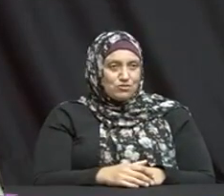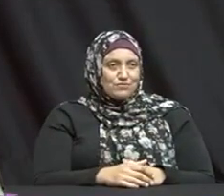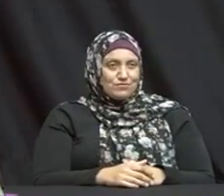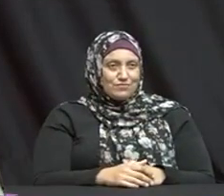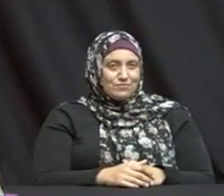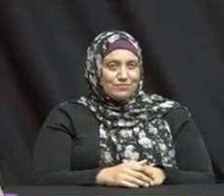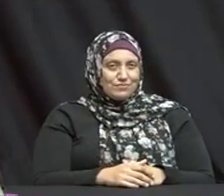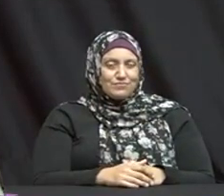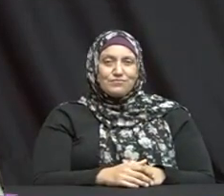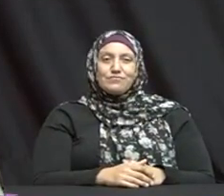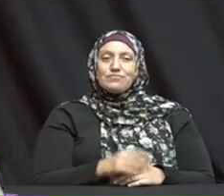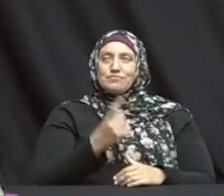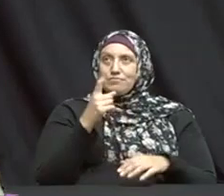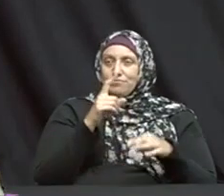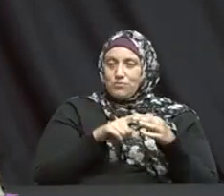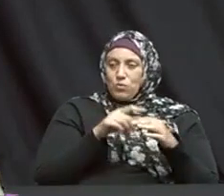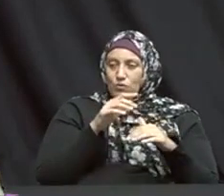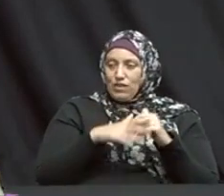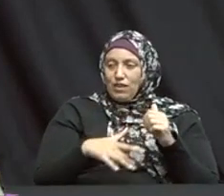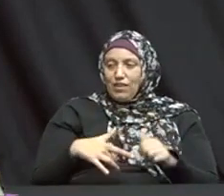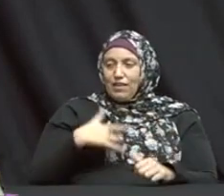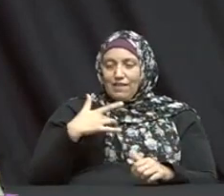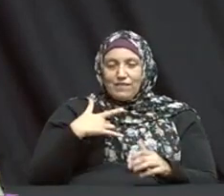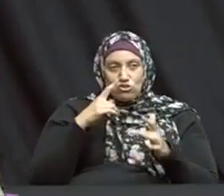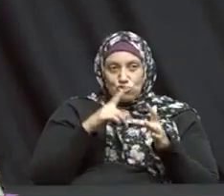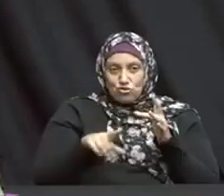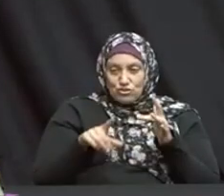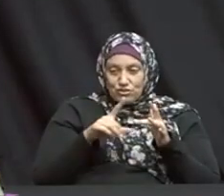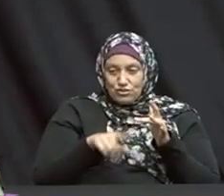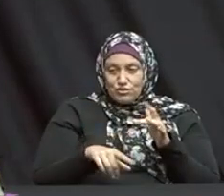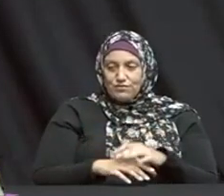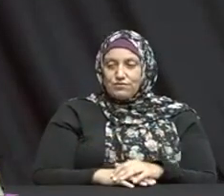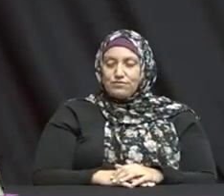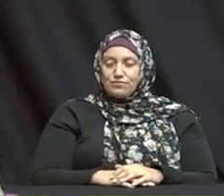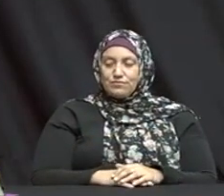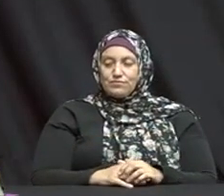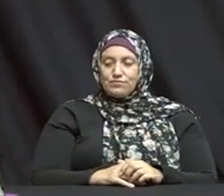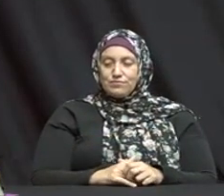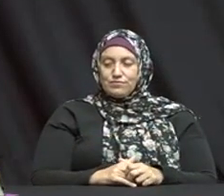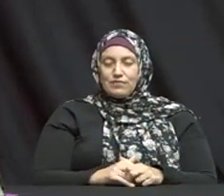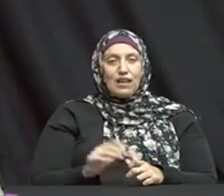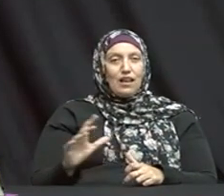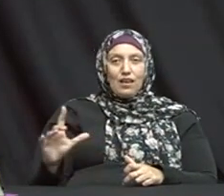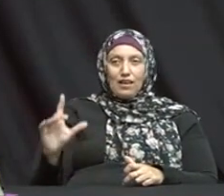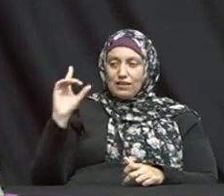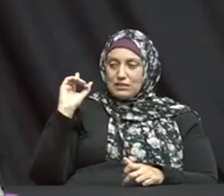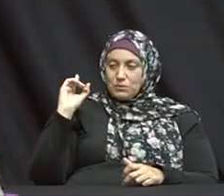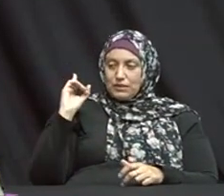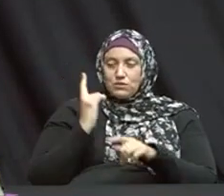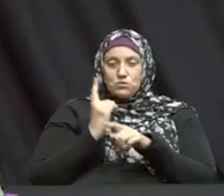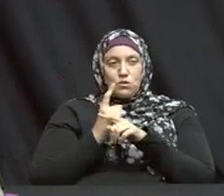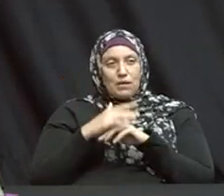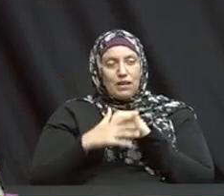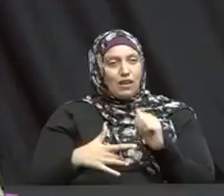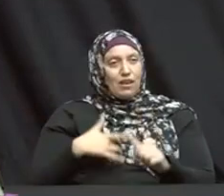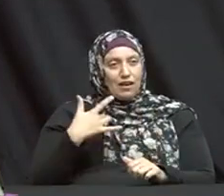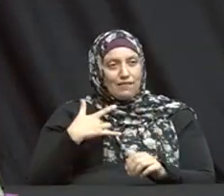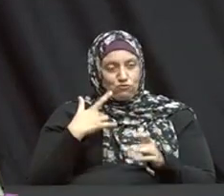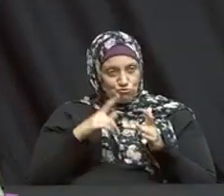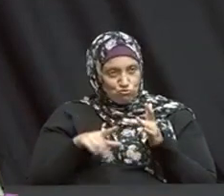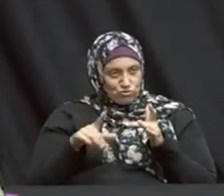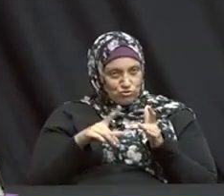time permits, Ali, unless you've got another. Yeah, sure. That came up last week, Sheikh, and I know you mentioned that the life